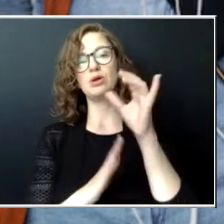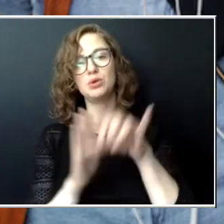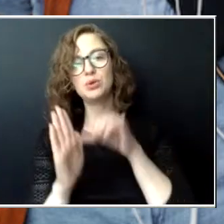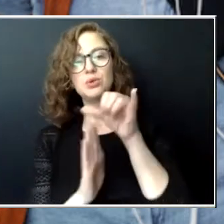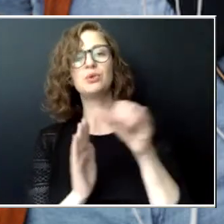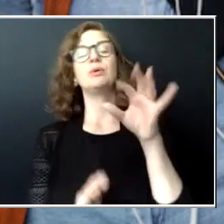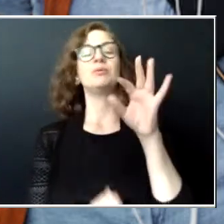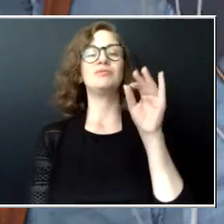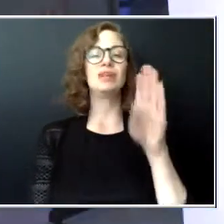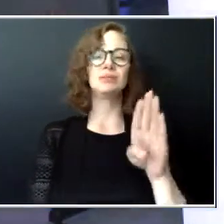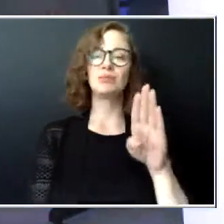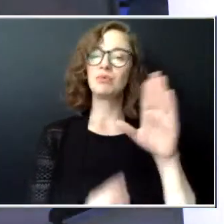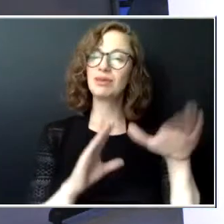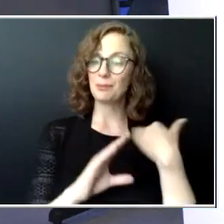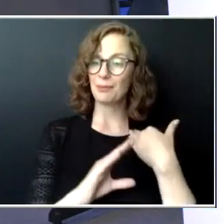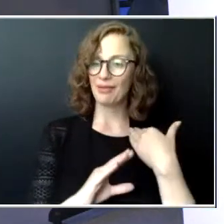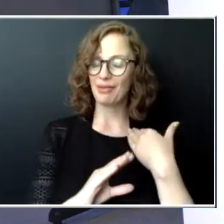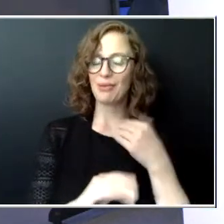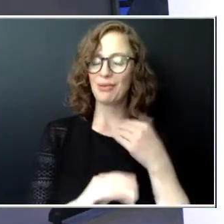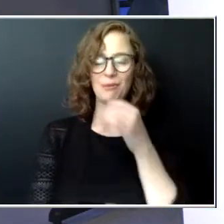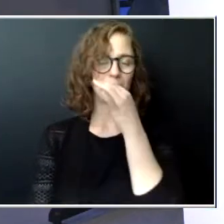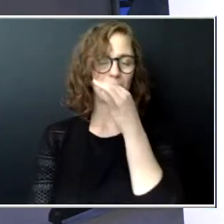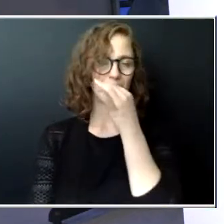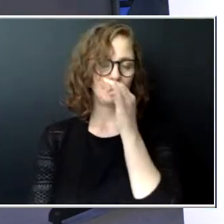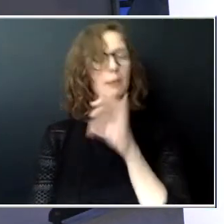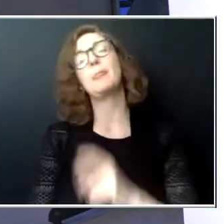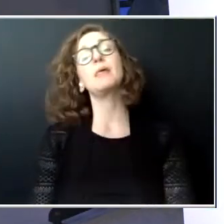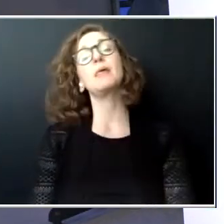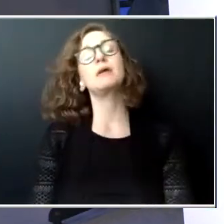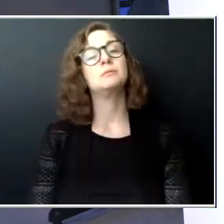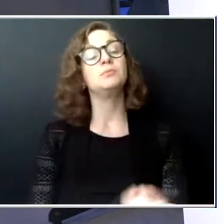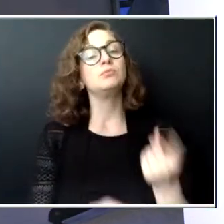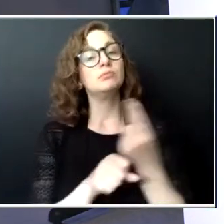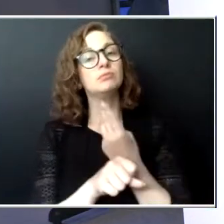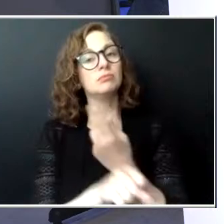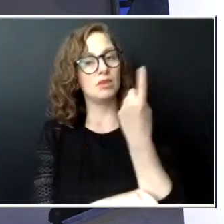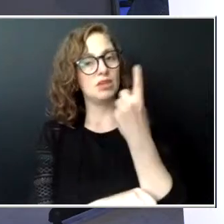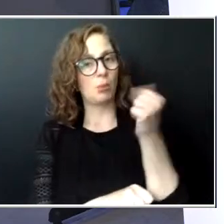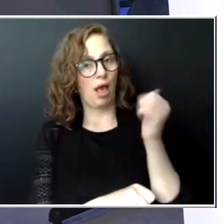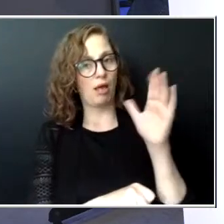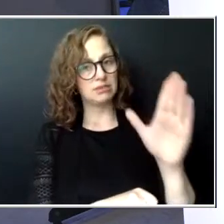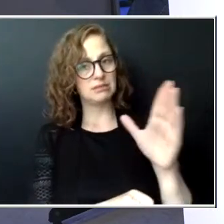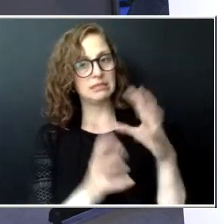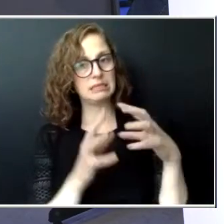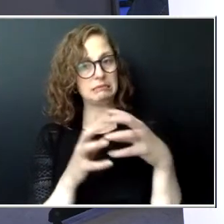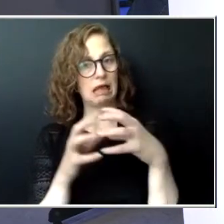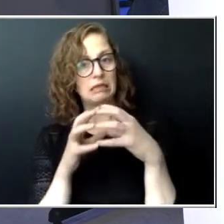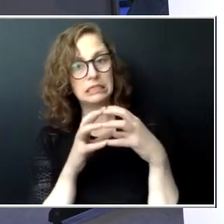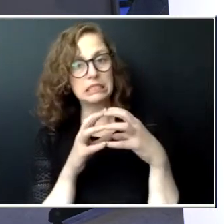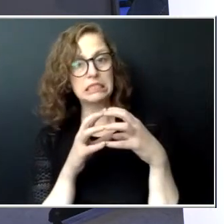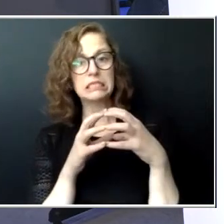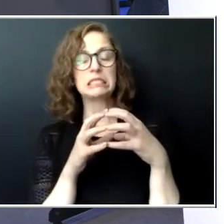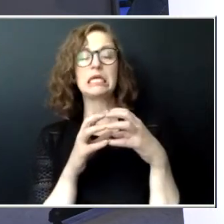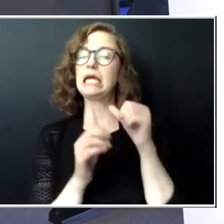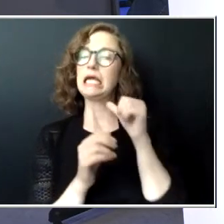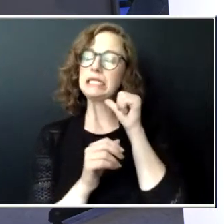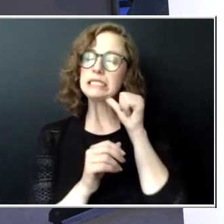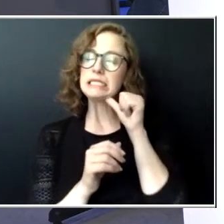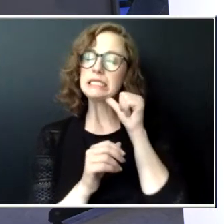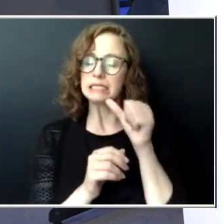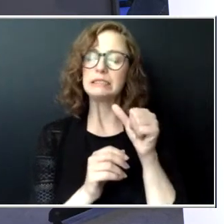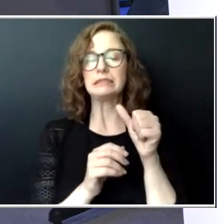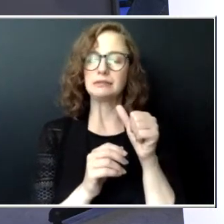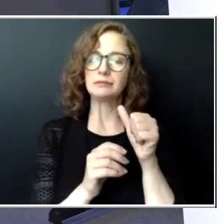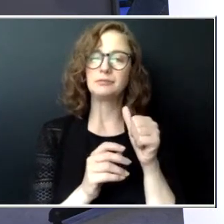on your screen. So you're using someone else's cells. It did not put into remission, but it did get the lymphoma